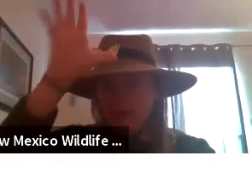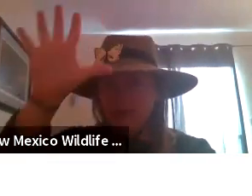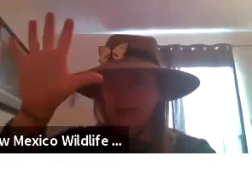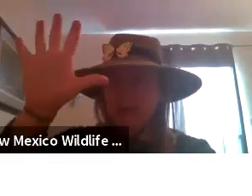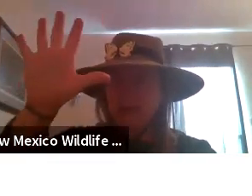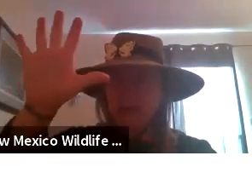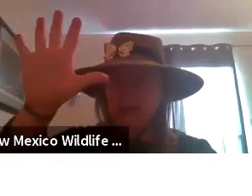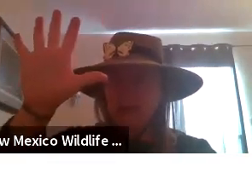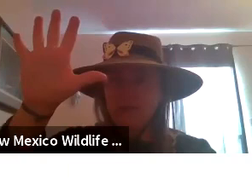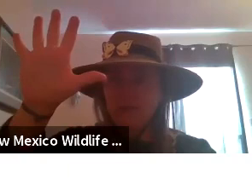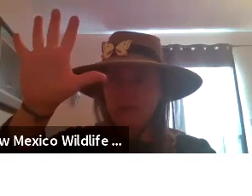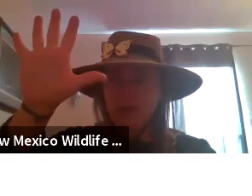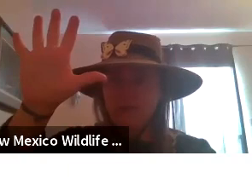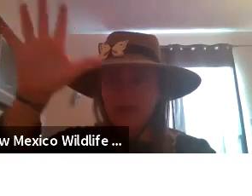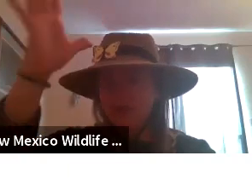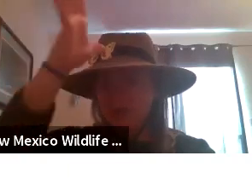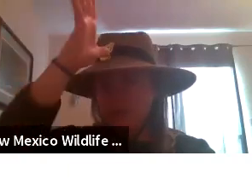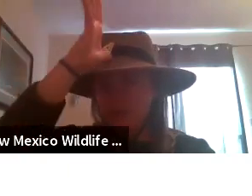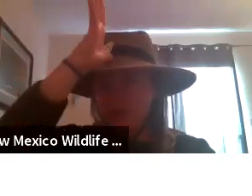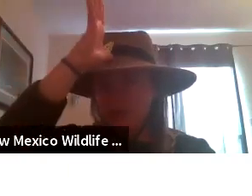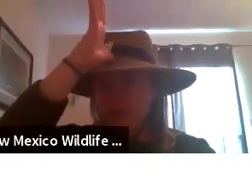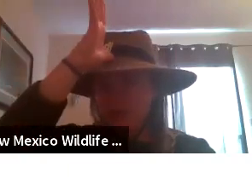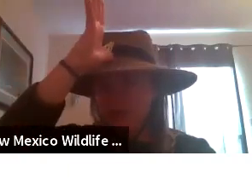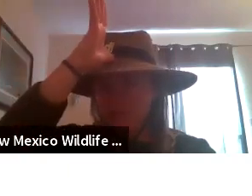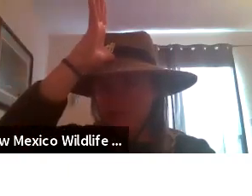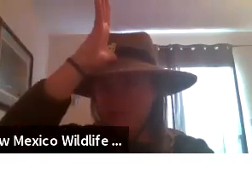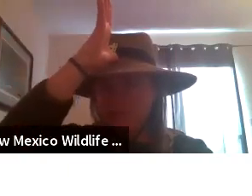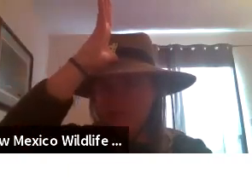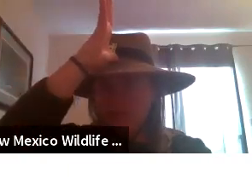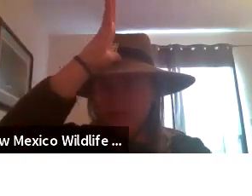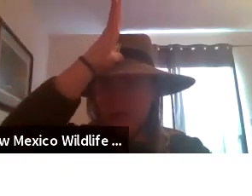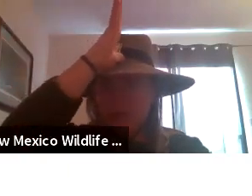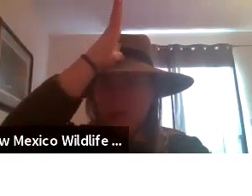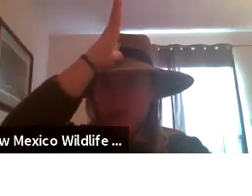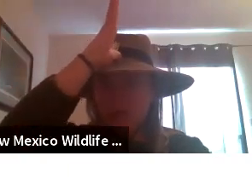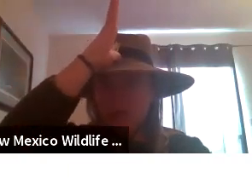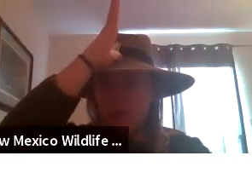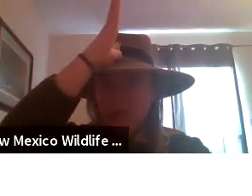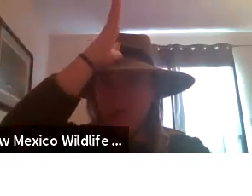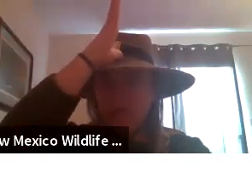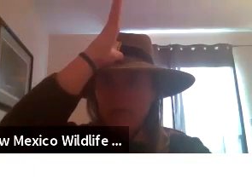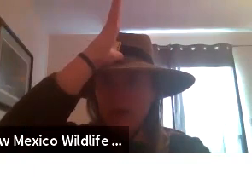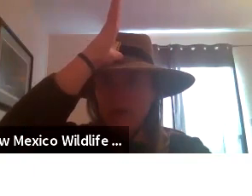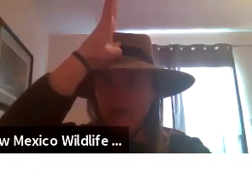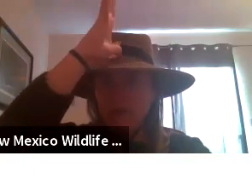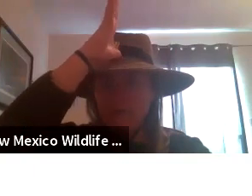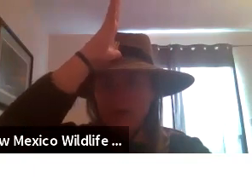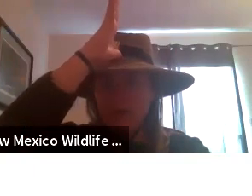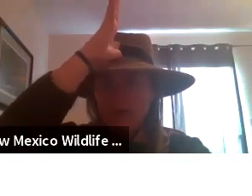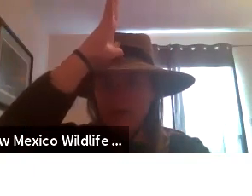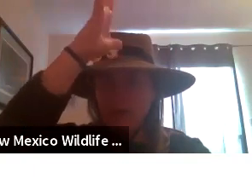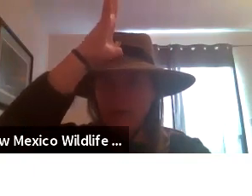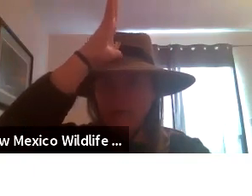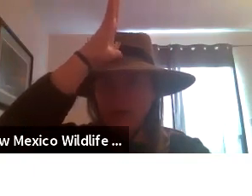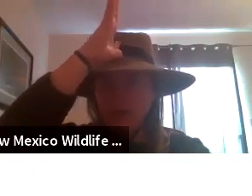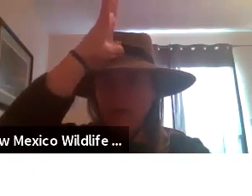like this. You have a 5 handshake. You put your thumb right in the middle of your forehead.